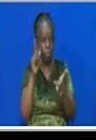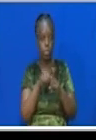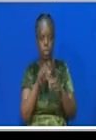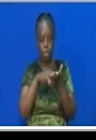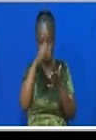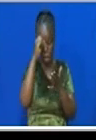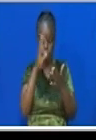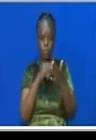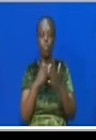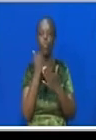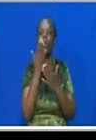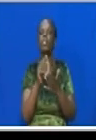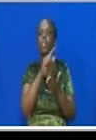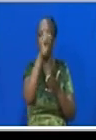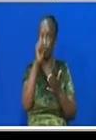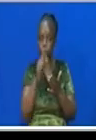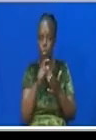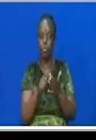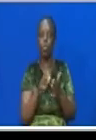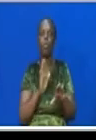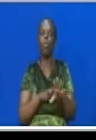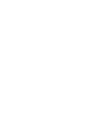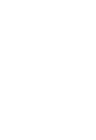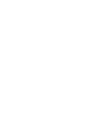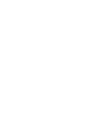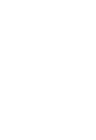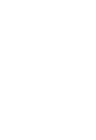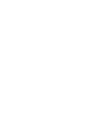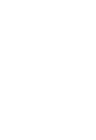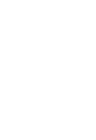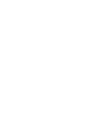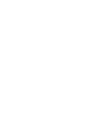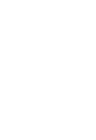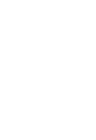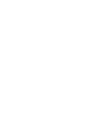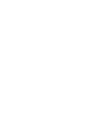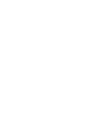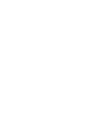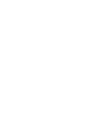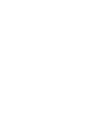you answer the question on human digestive system.